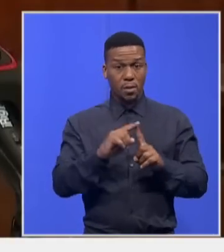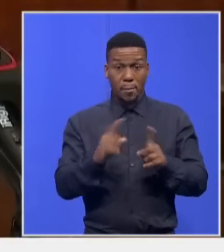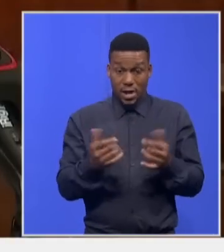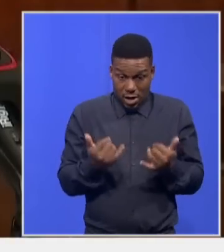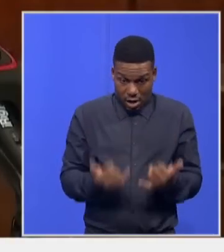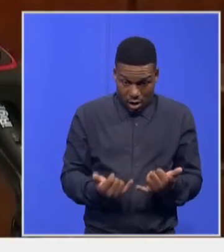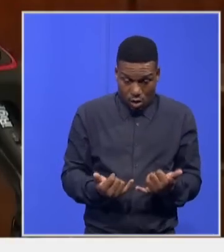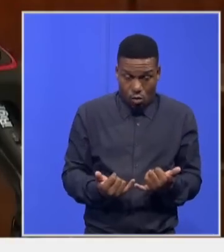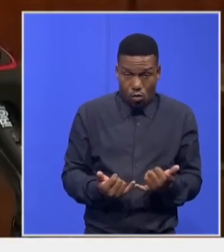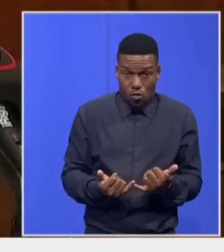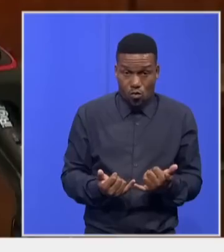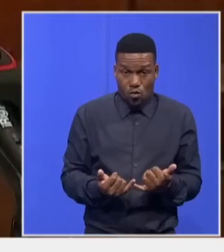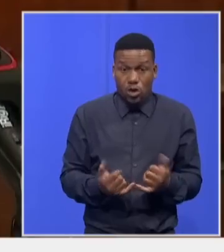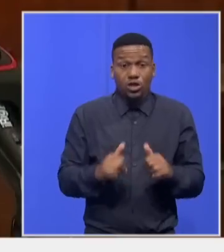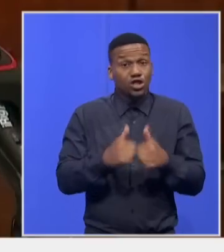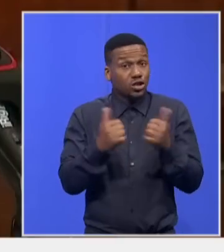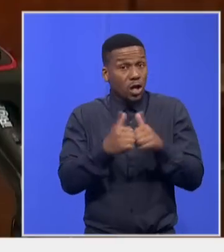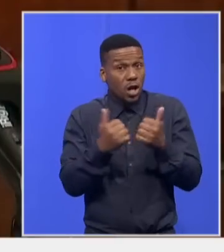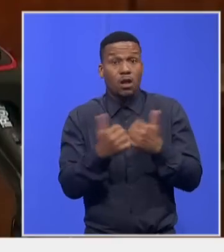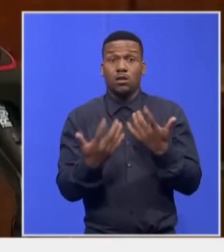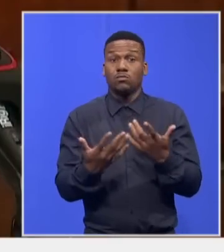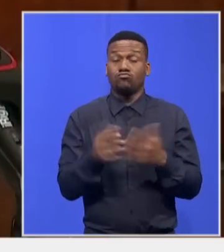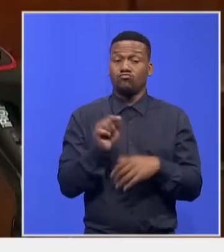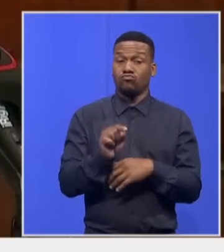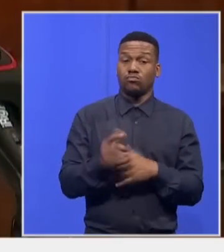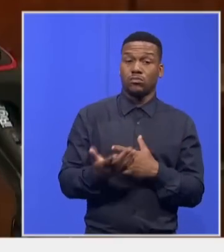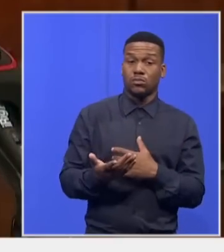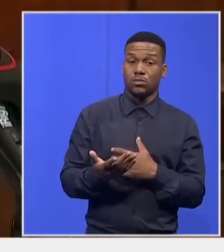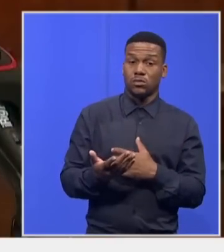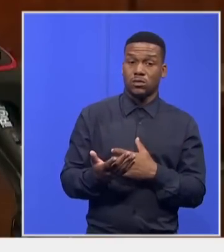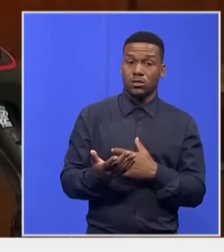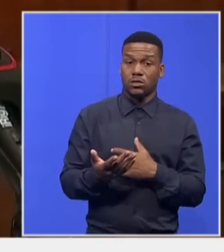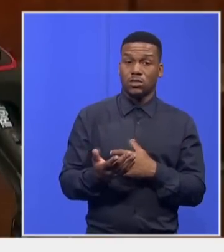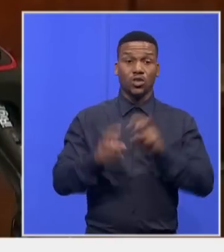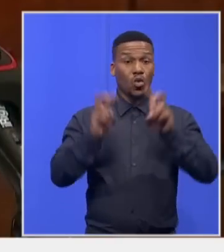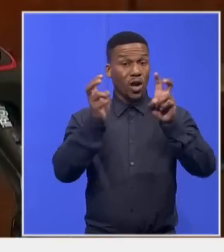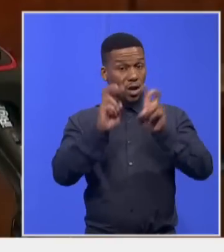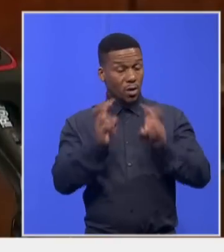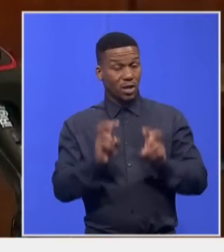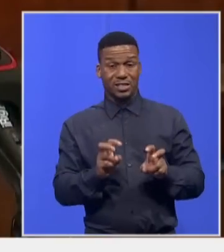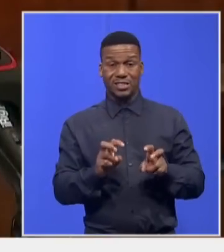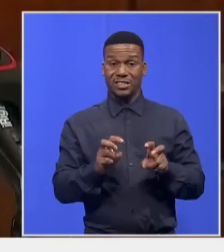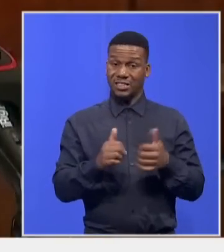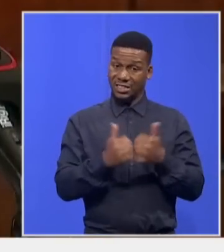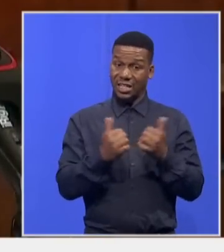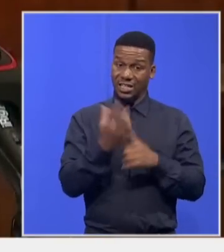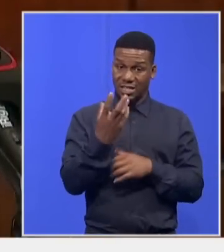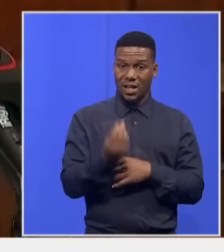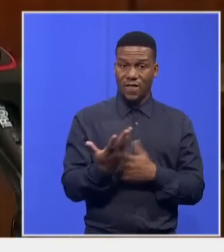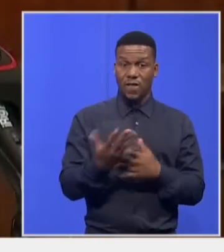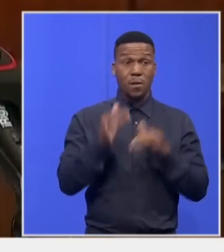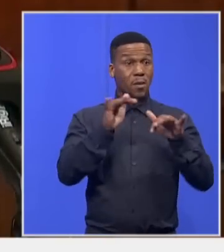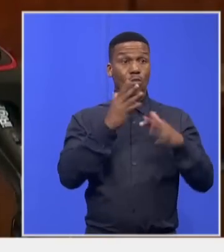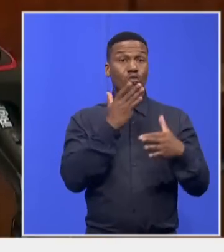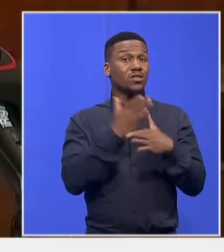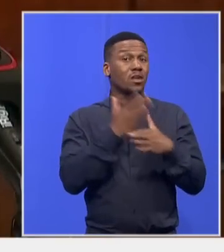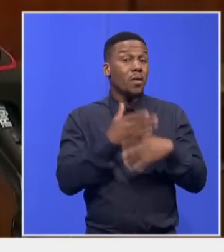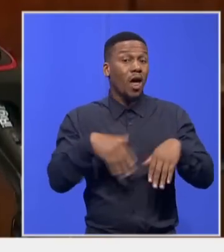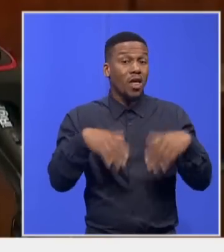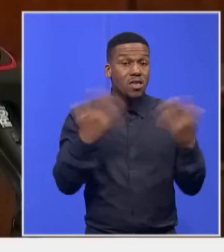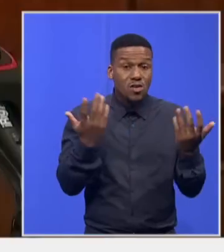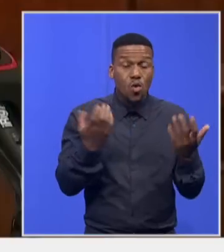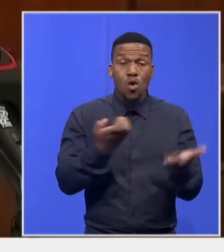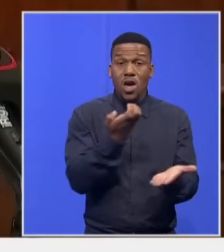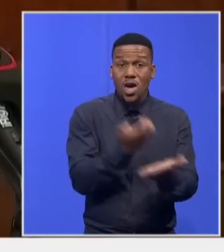crisis now that is undermining energy sovereignty of this country. People are out of jobs. The economy is on